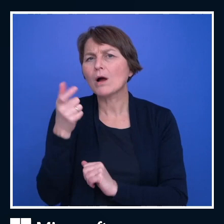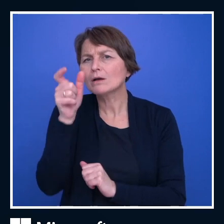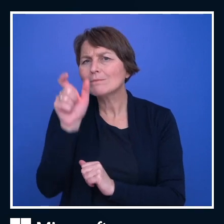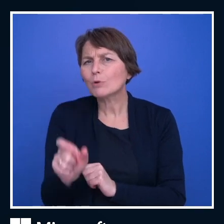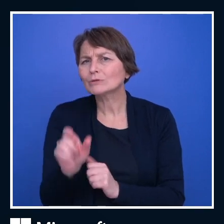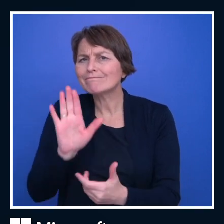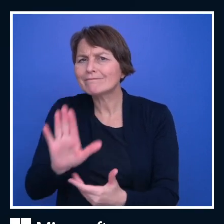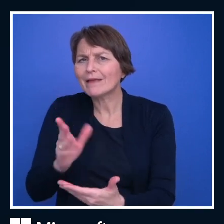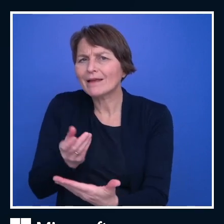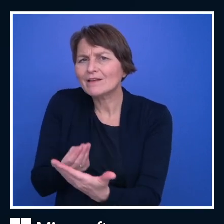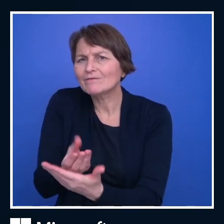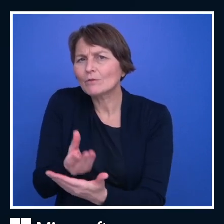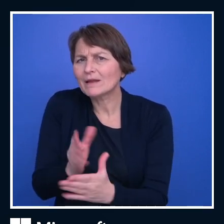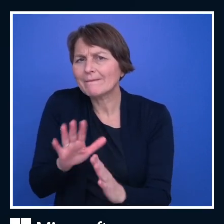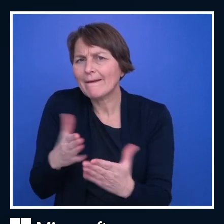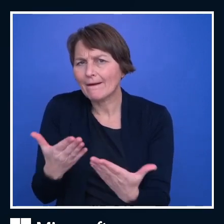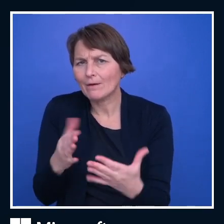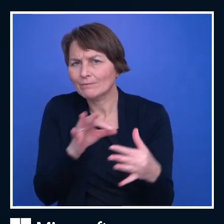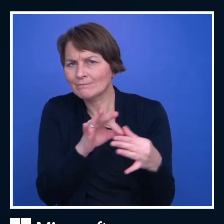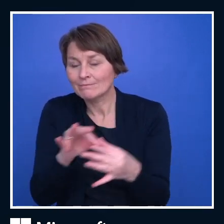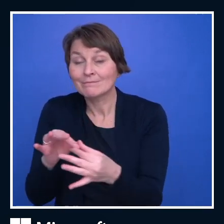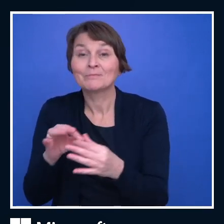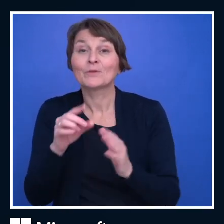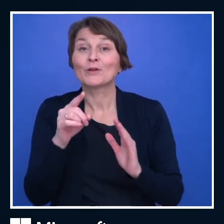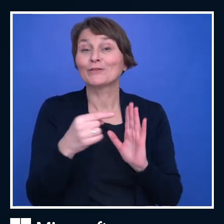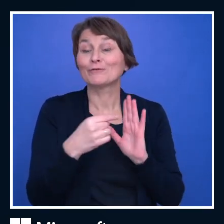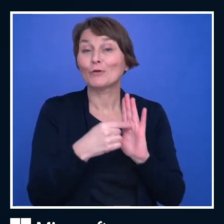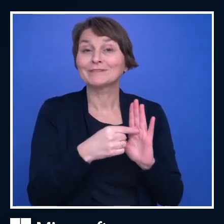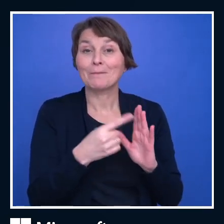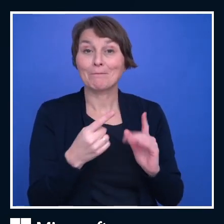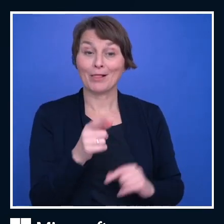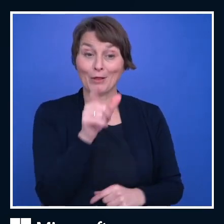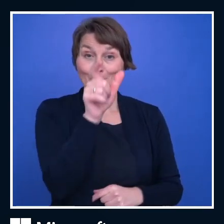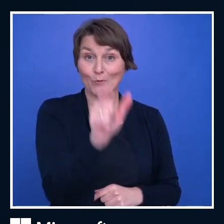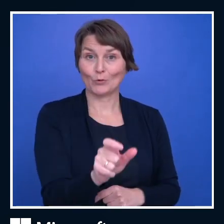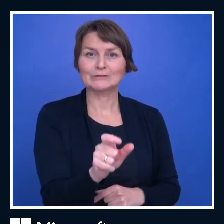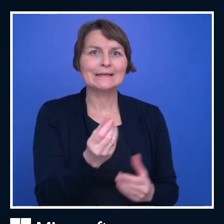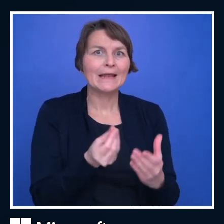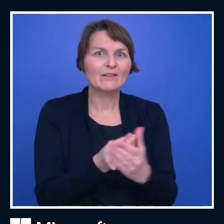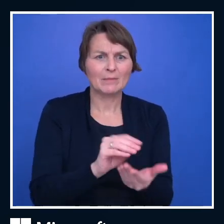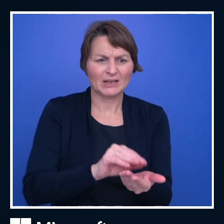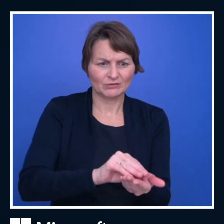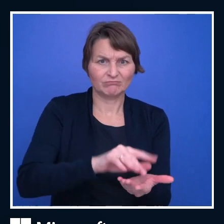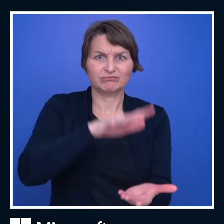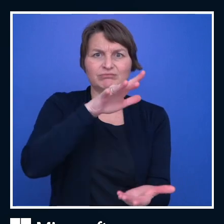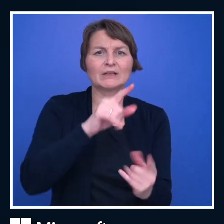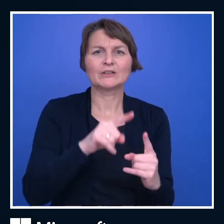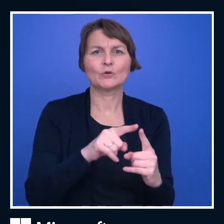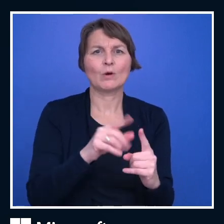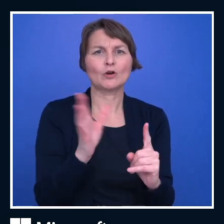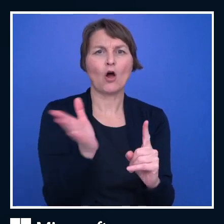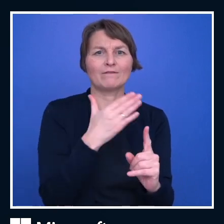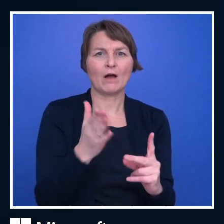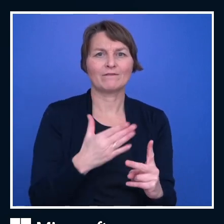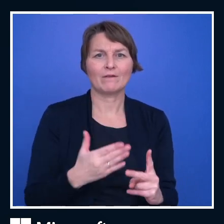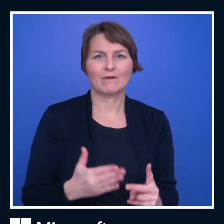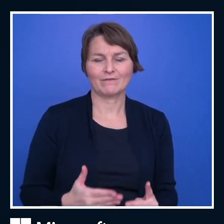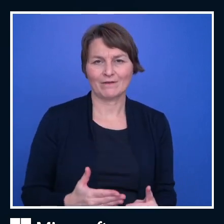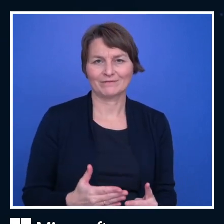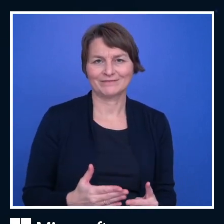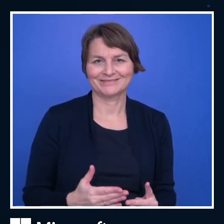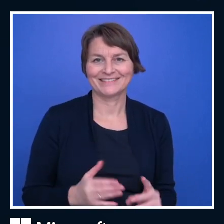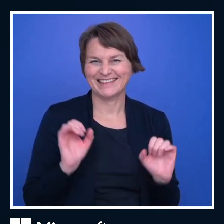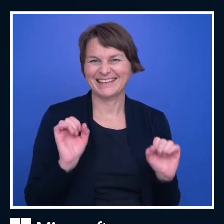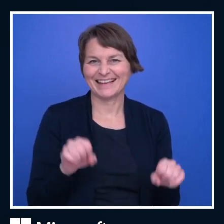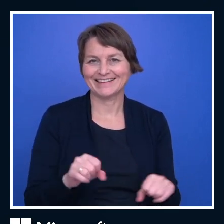for example, to remove or detract that information. This is all on text analytics. The